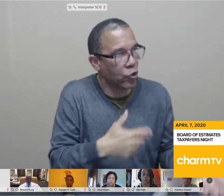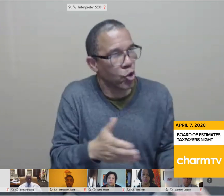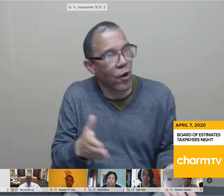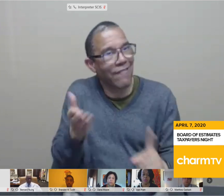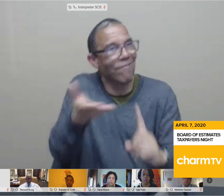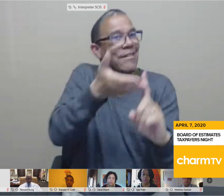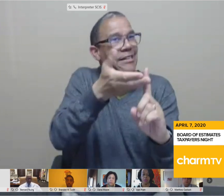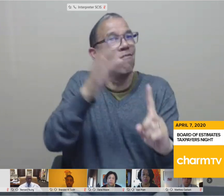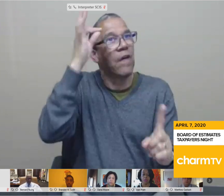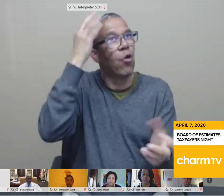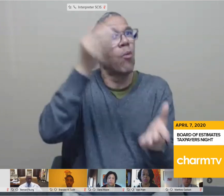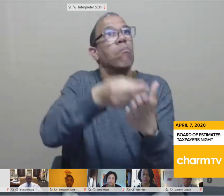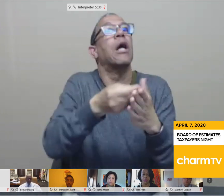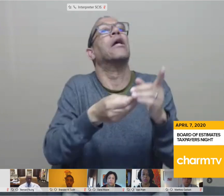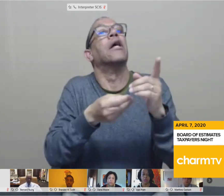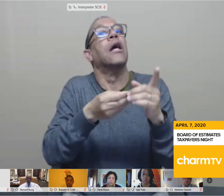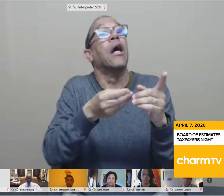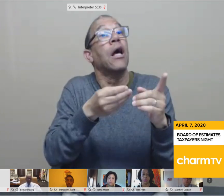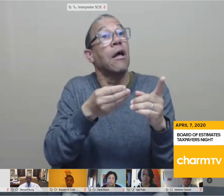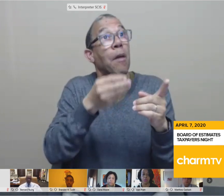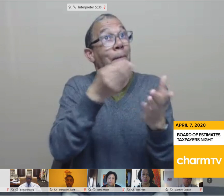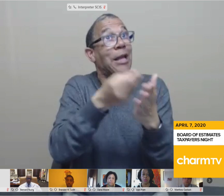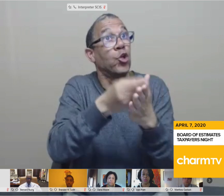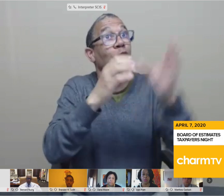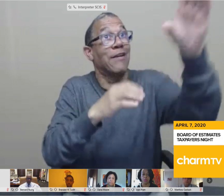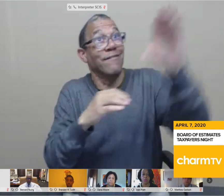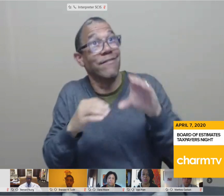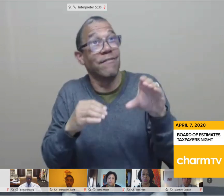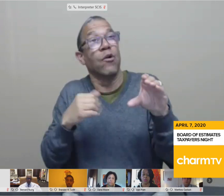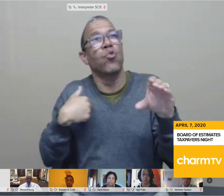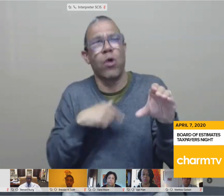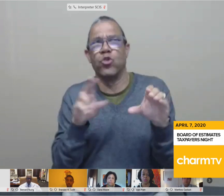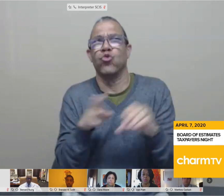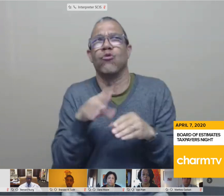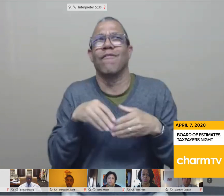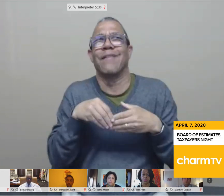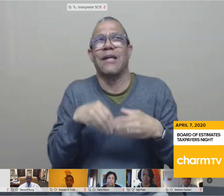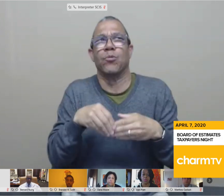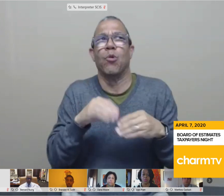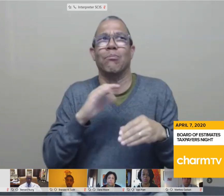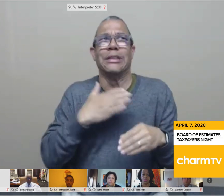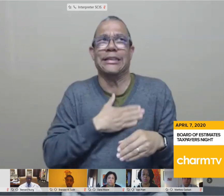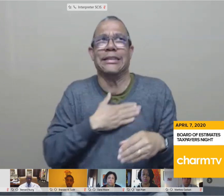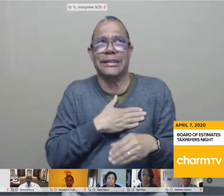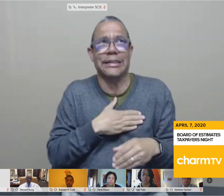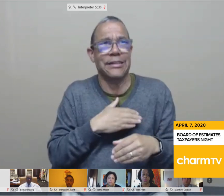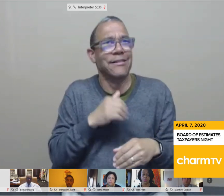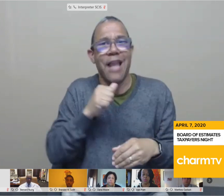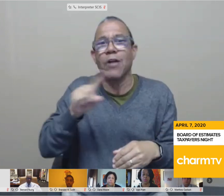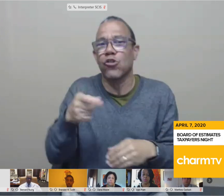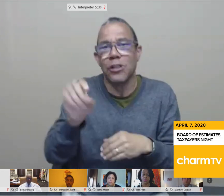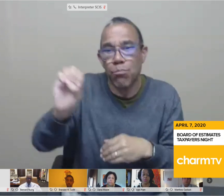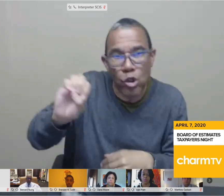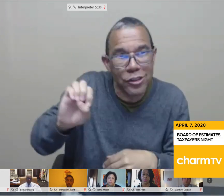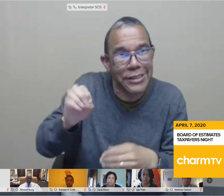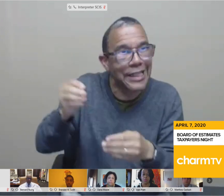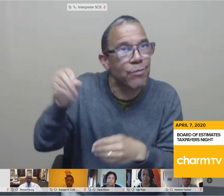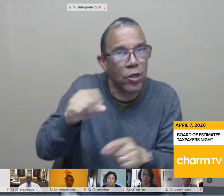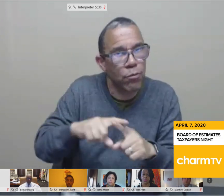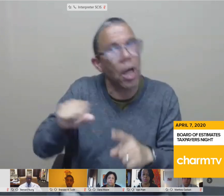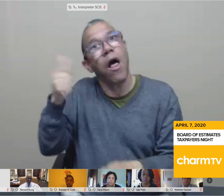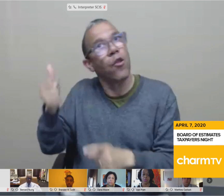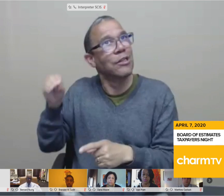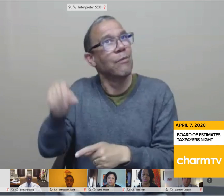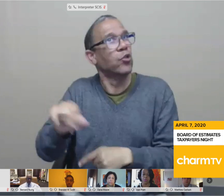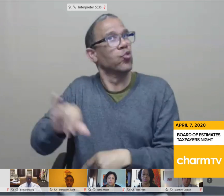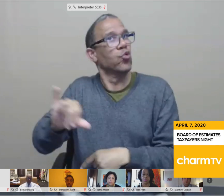use that money as flexibly as we can, because the key issue for us is not just the emergency expenses, it's the serious